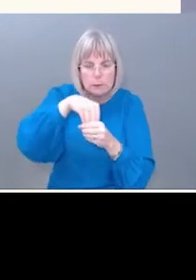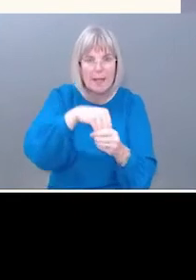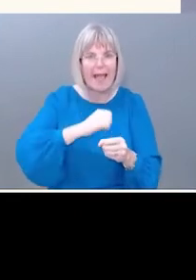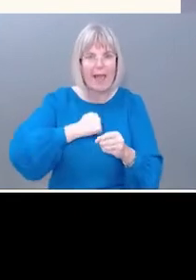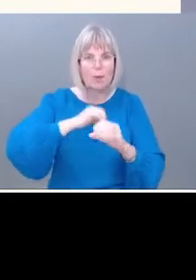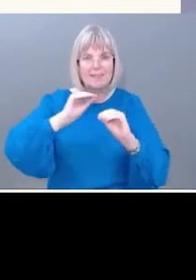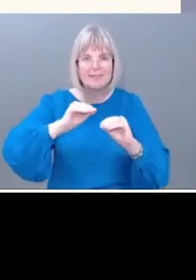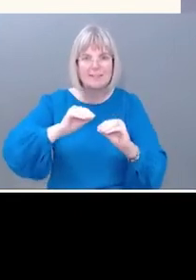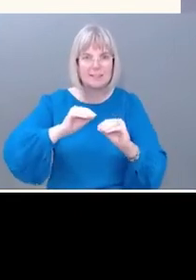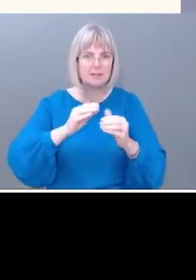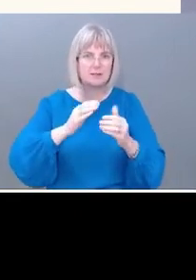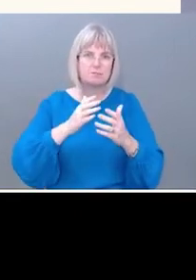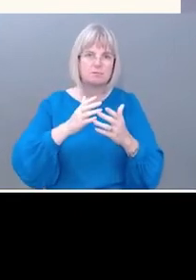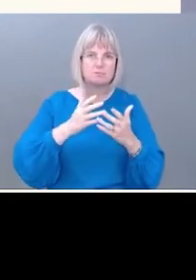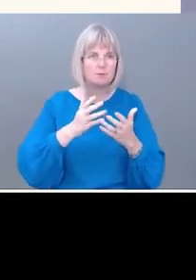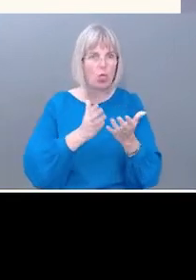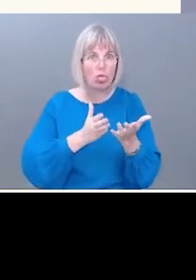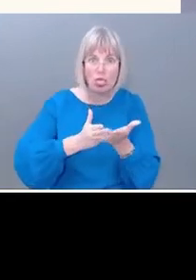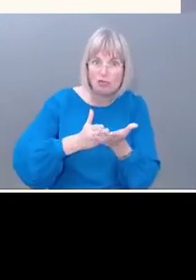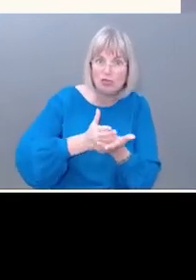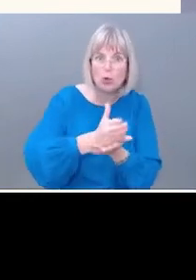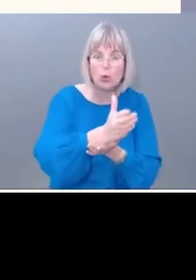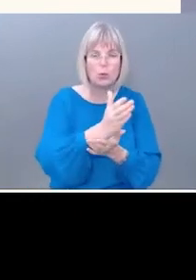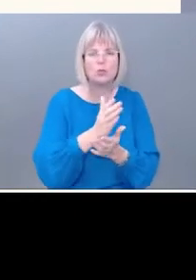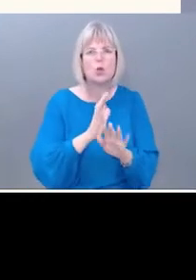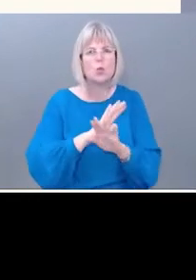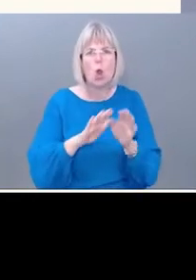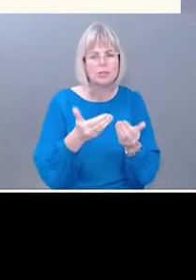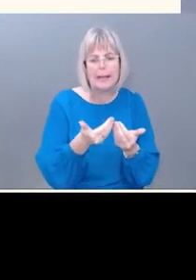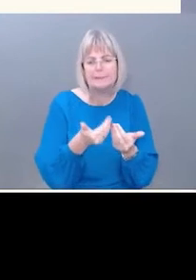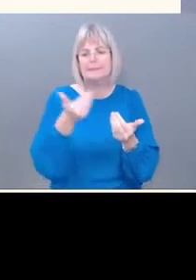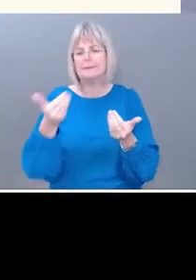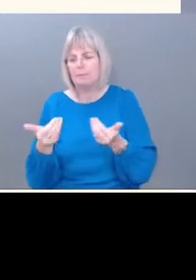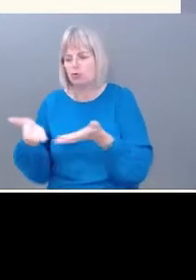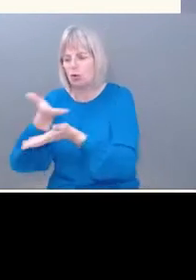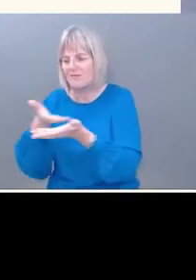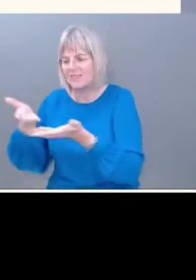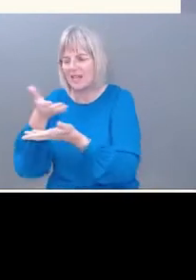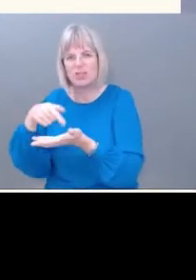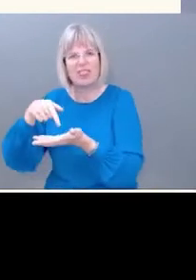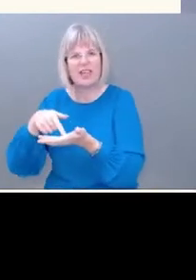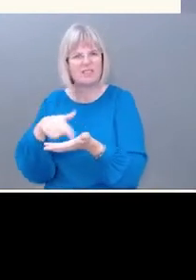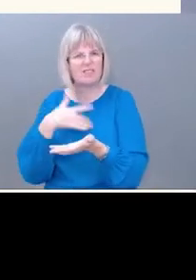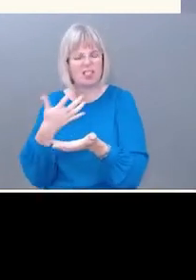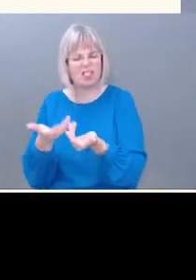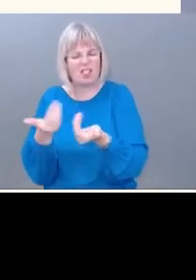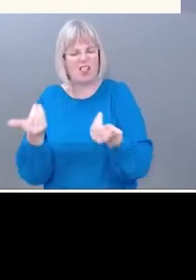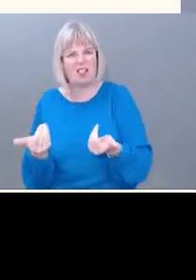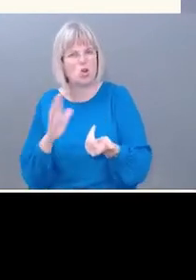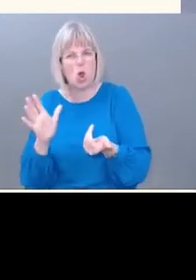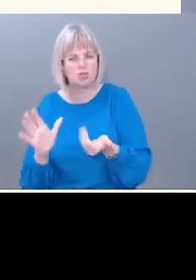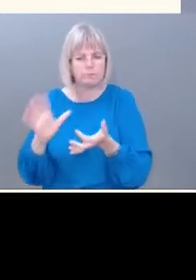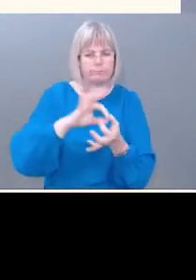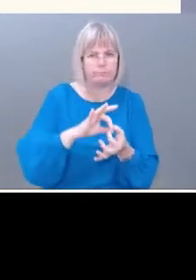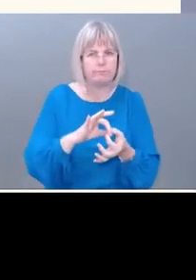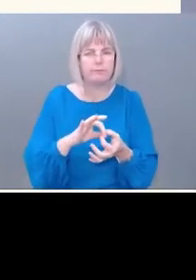conversations in particular sessions only and that's not carried through, or just having conversations within the EDI stream